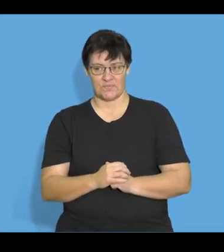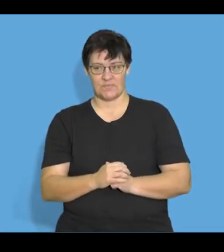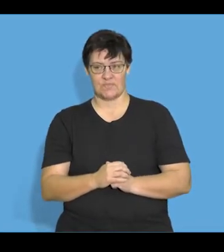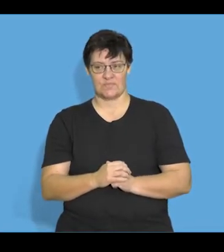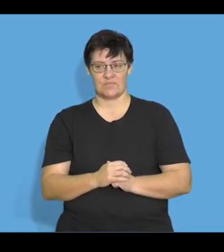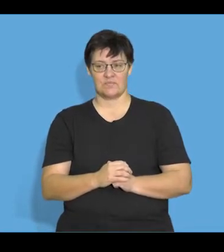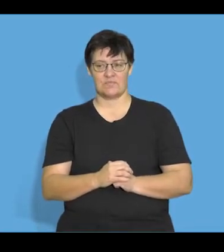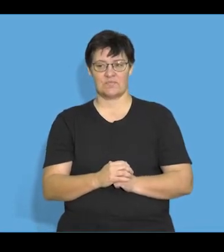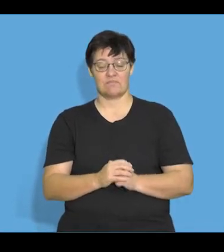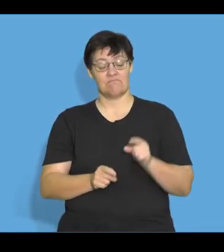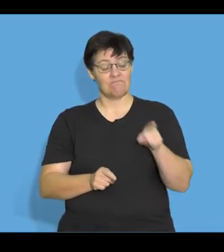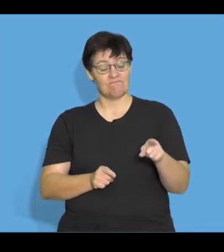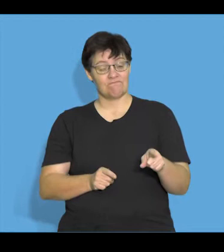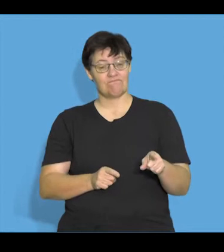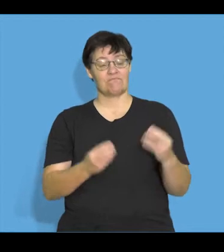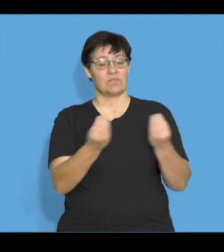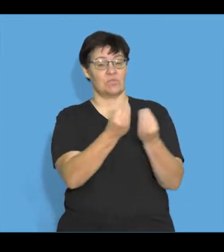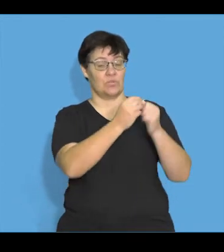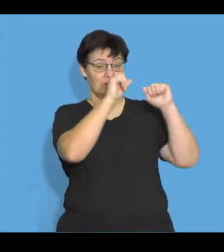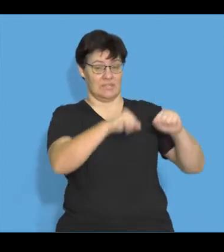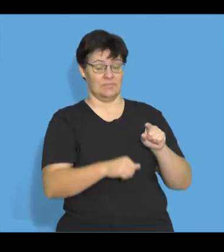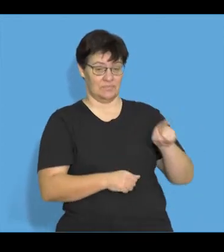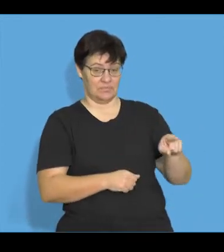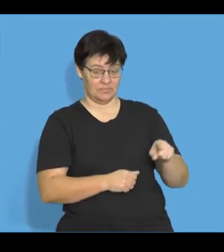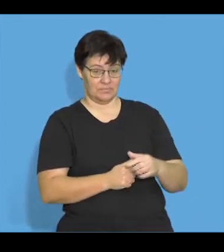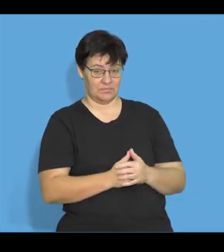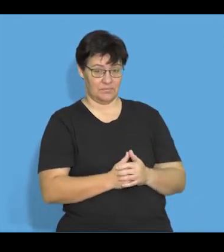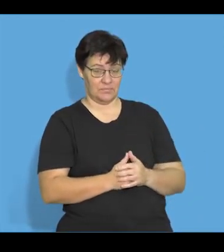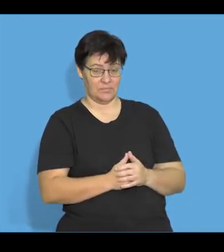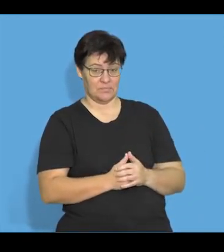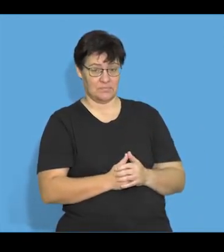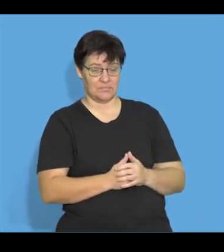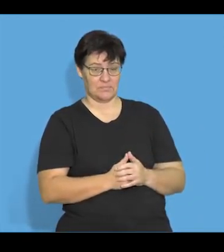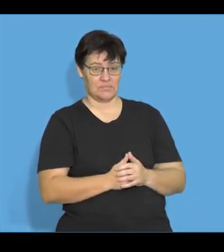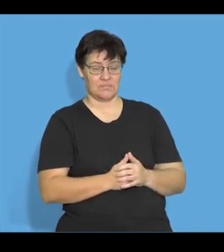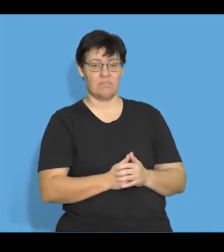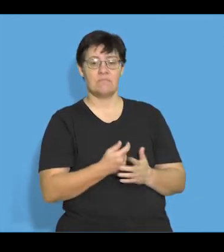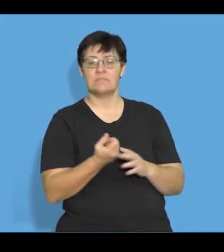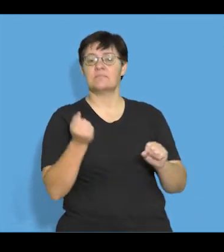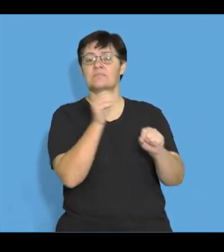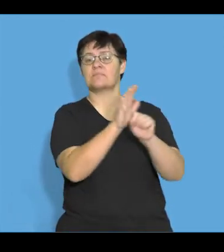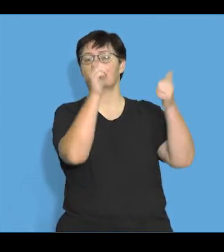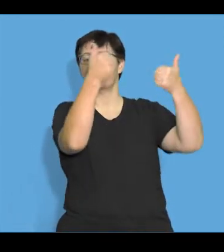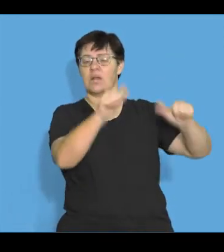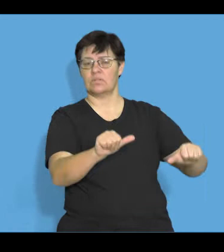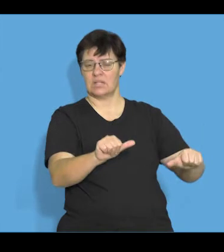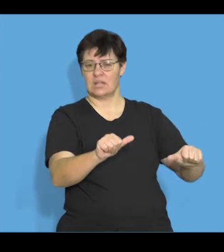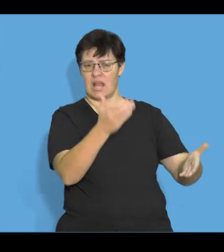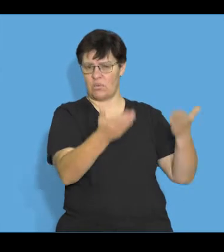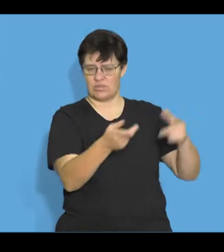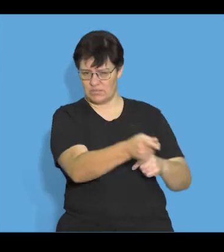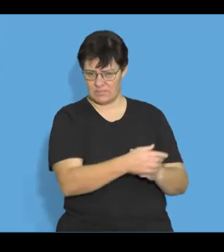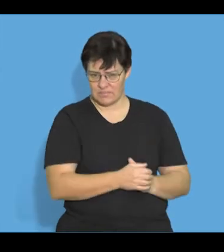With the perpetual stock system, right, and how it impacts on the accounting equation. Let's take